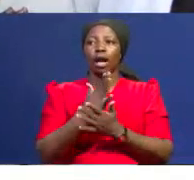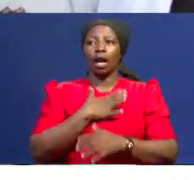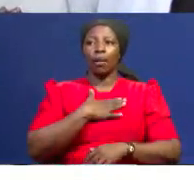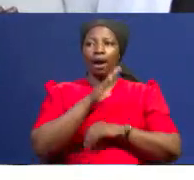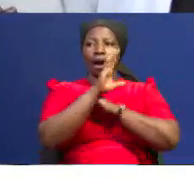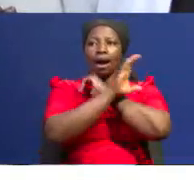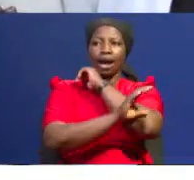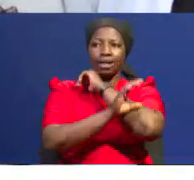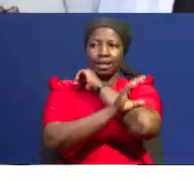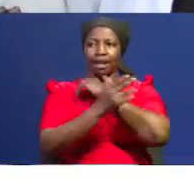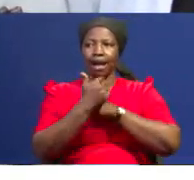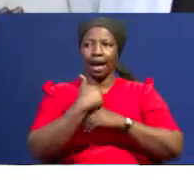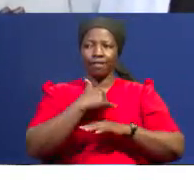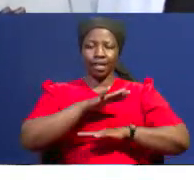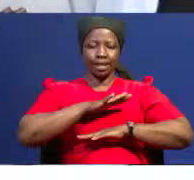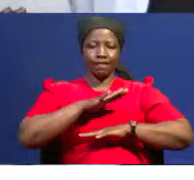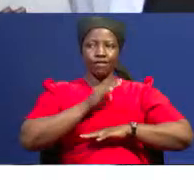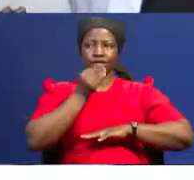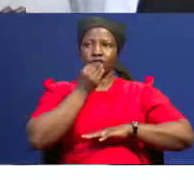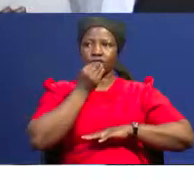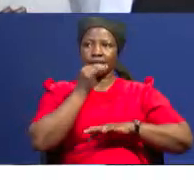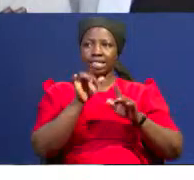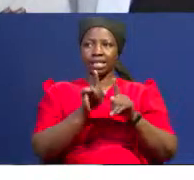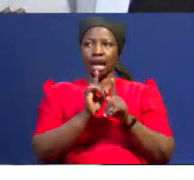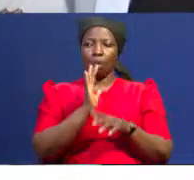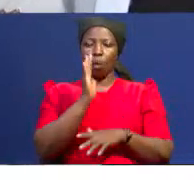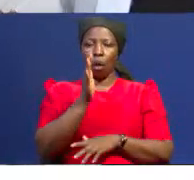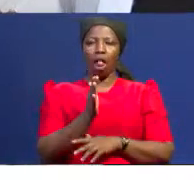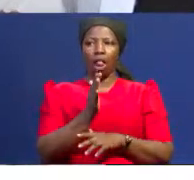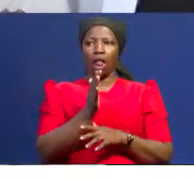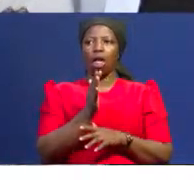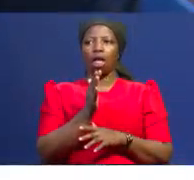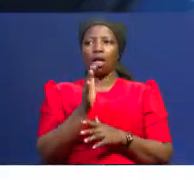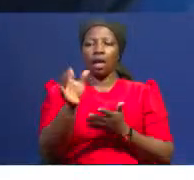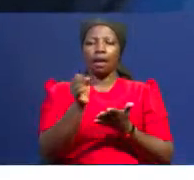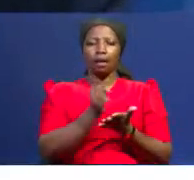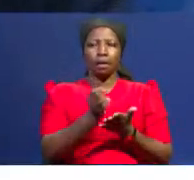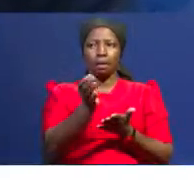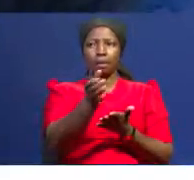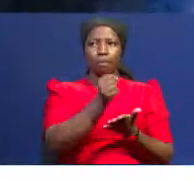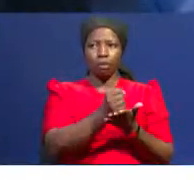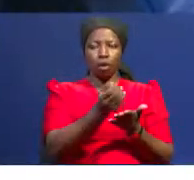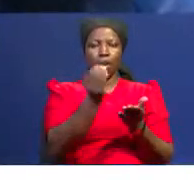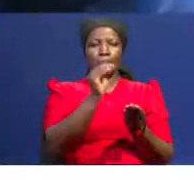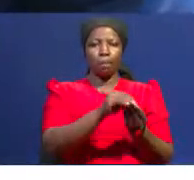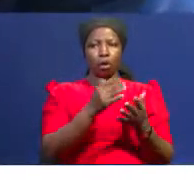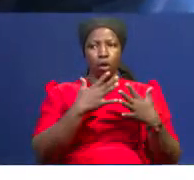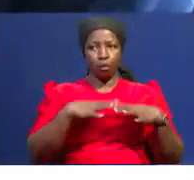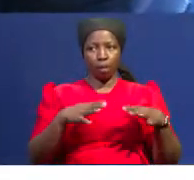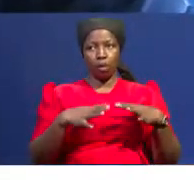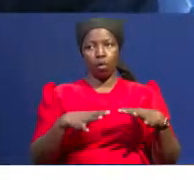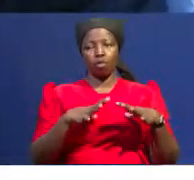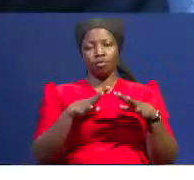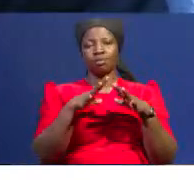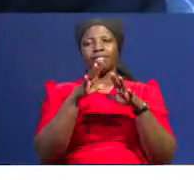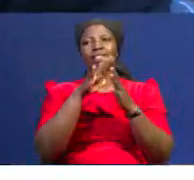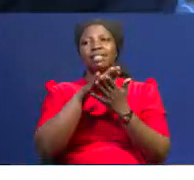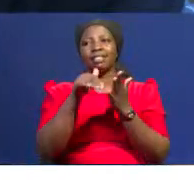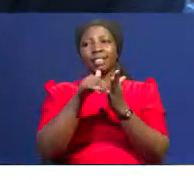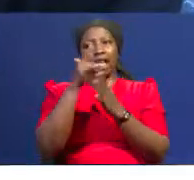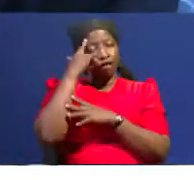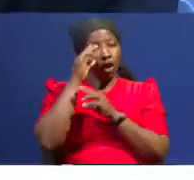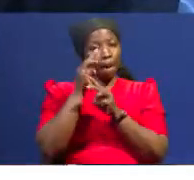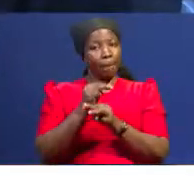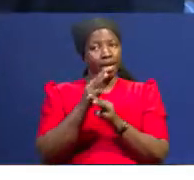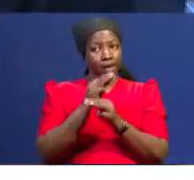secure, and also it will create some more employment. The Center for Mathematics, Science and Technology Education